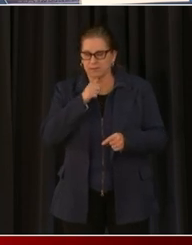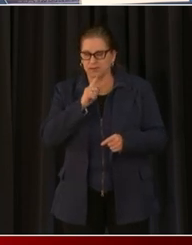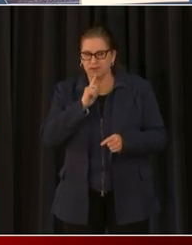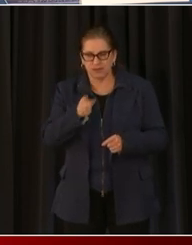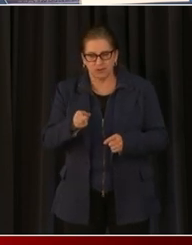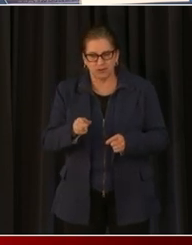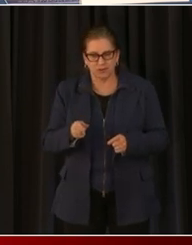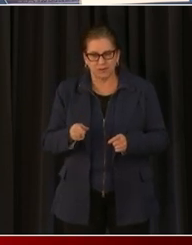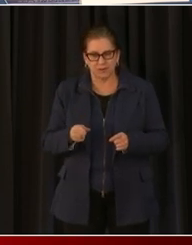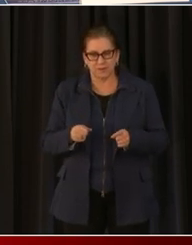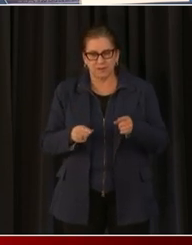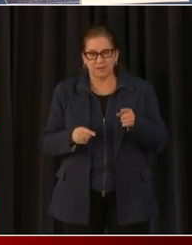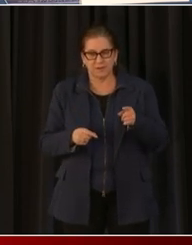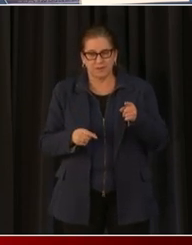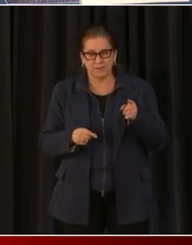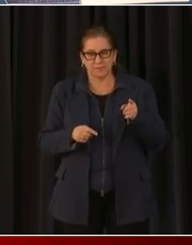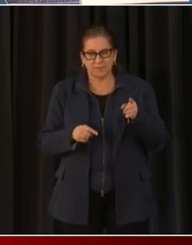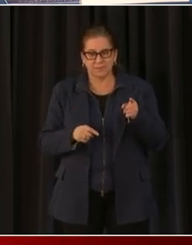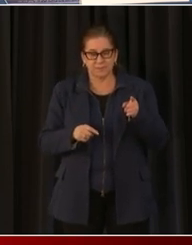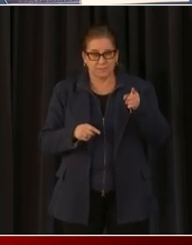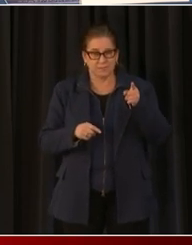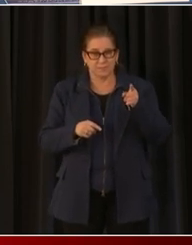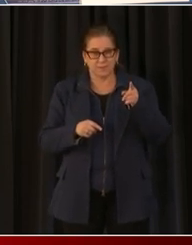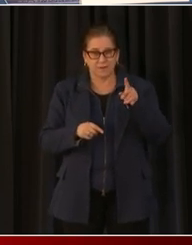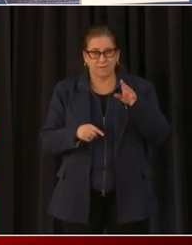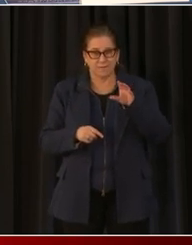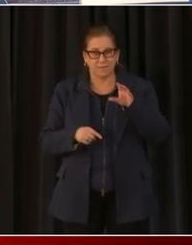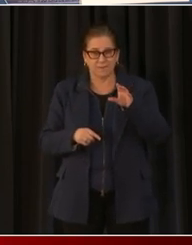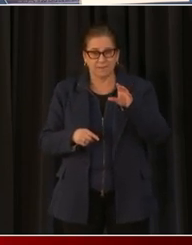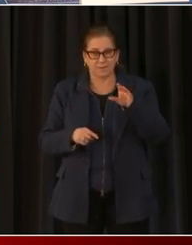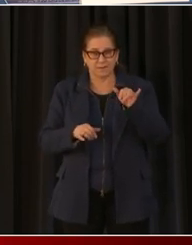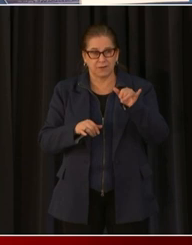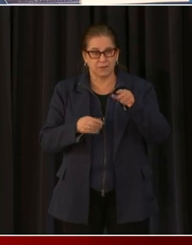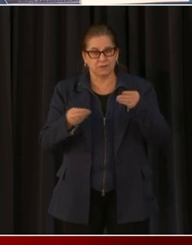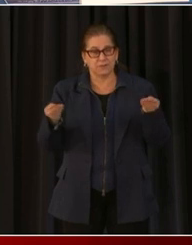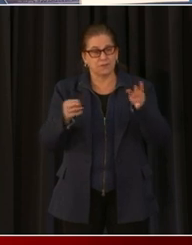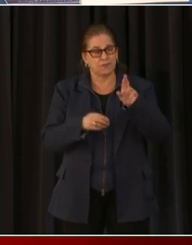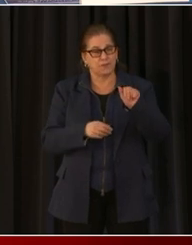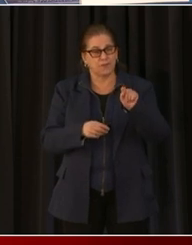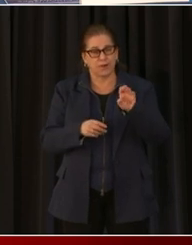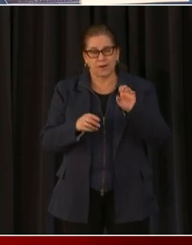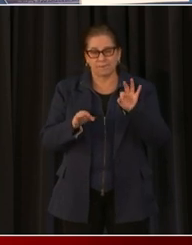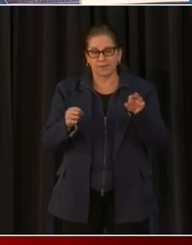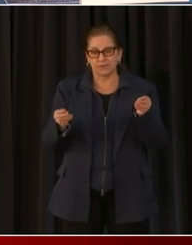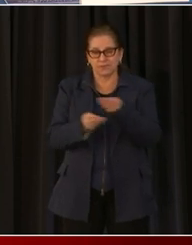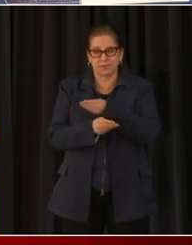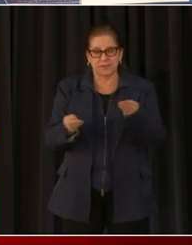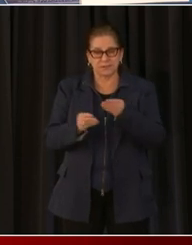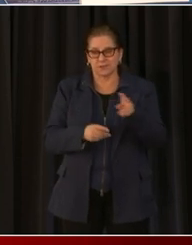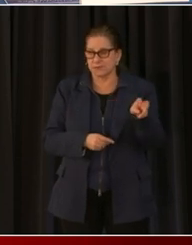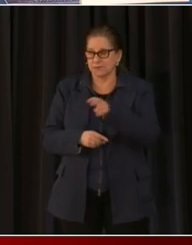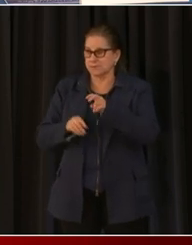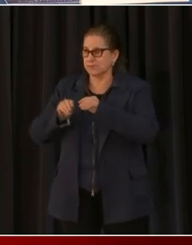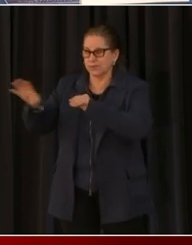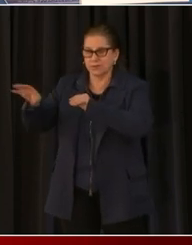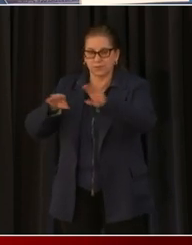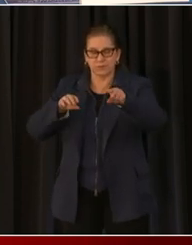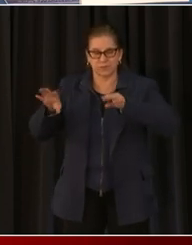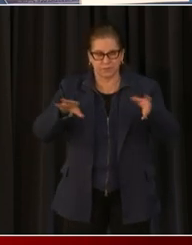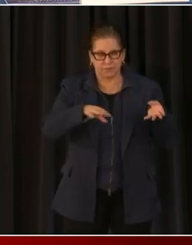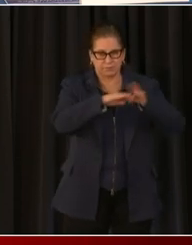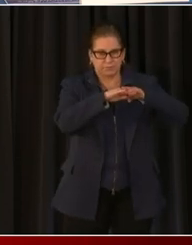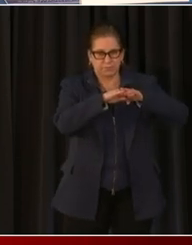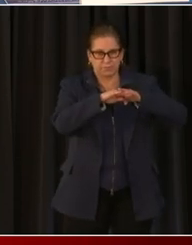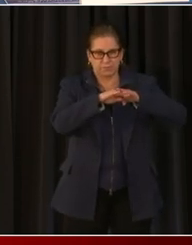variants have an increased rate of transmission, meaning the number of individuals who are infected by each positive case is much